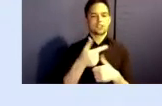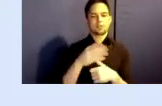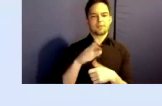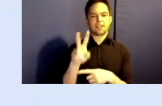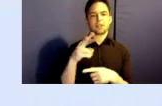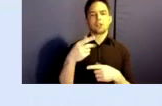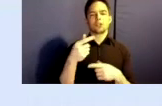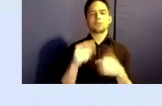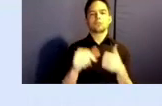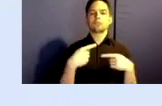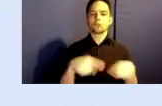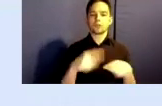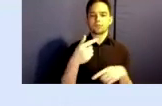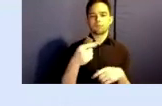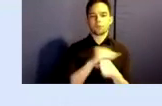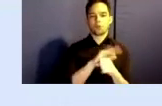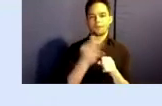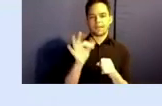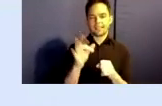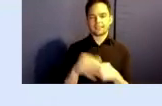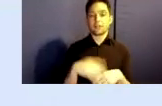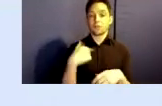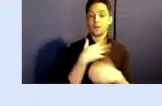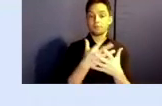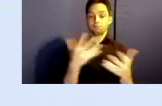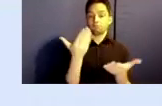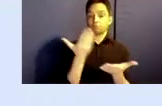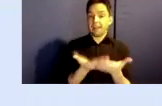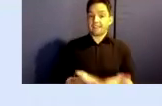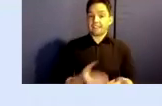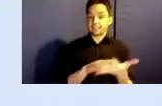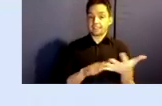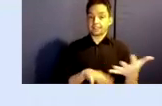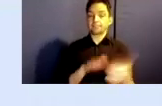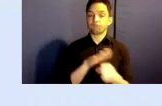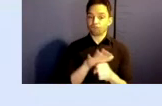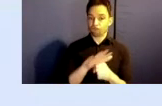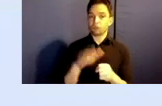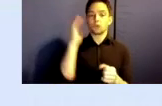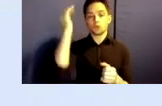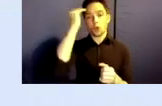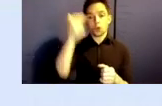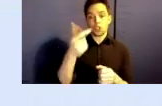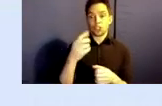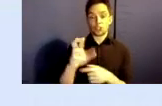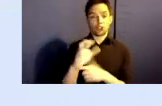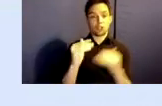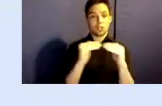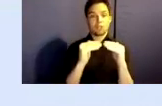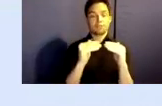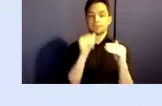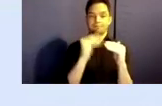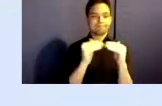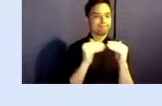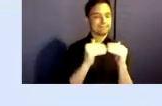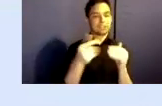COVID-19 and beyond. We have enough evidence to know that gender inequity and GBV